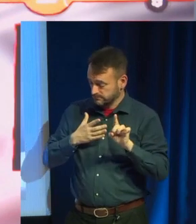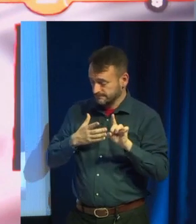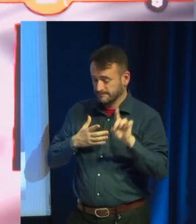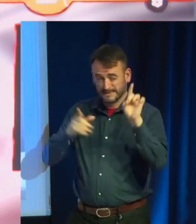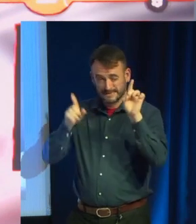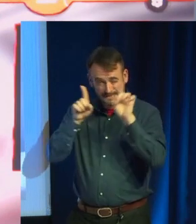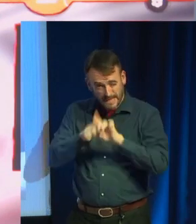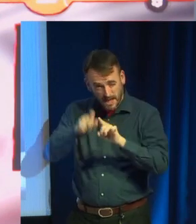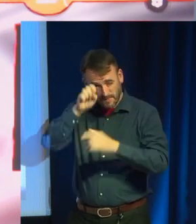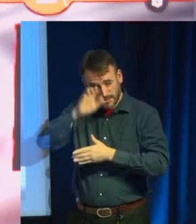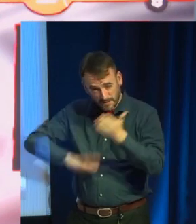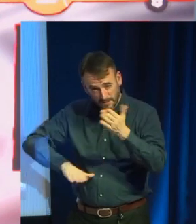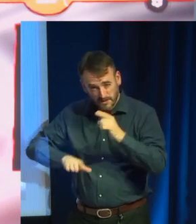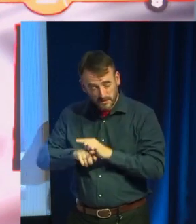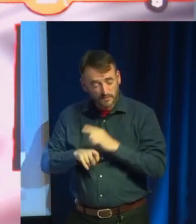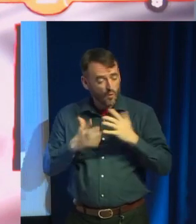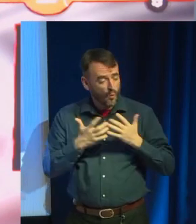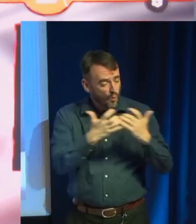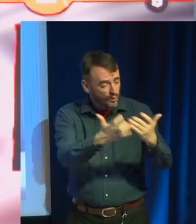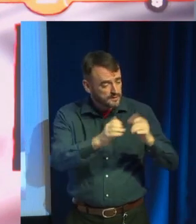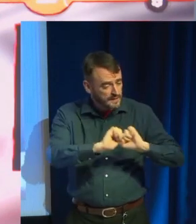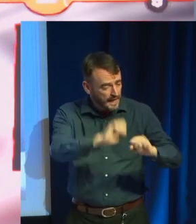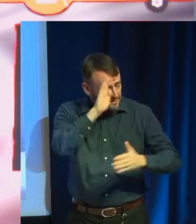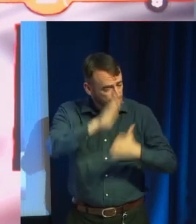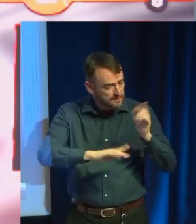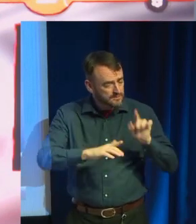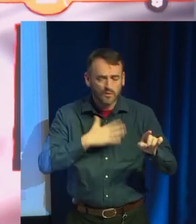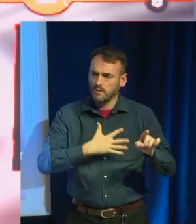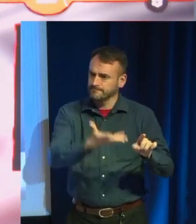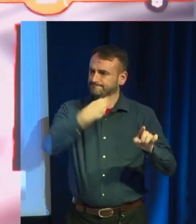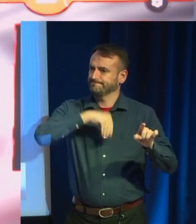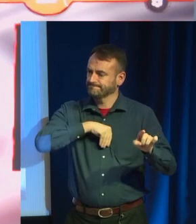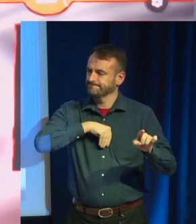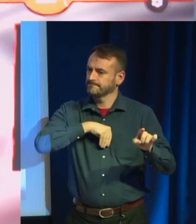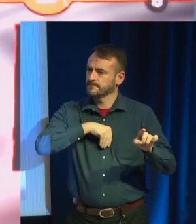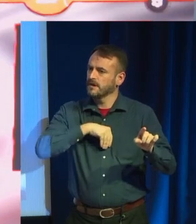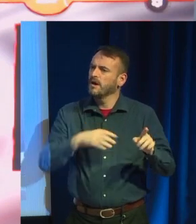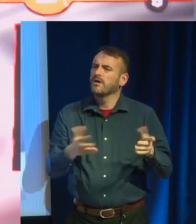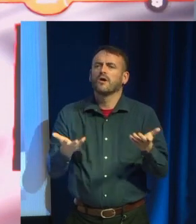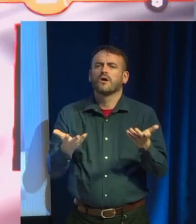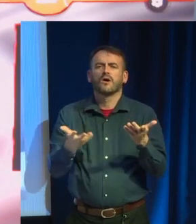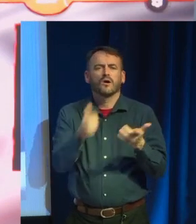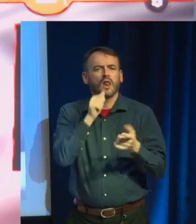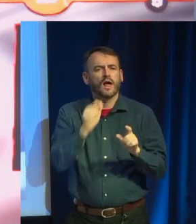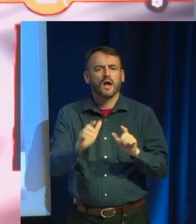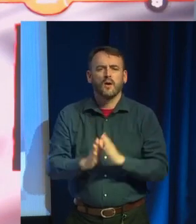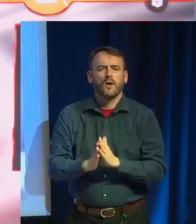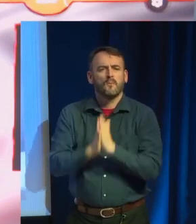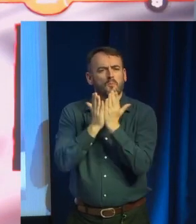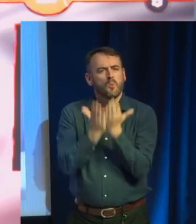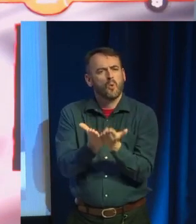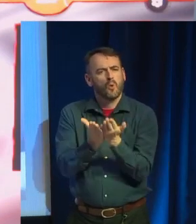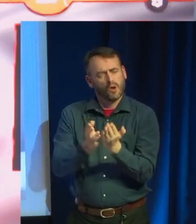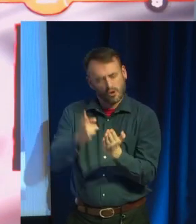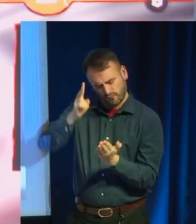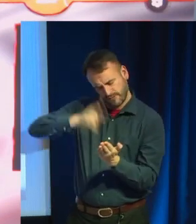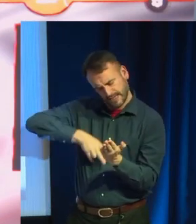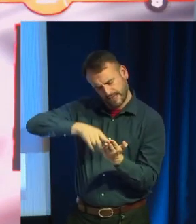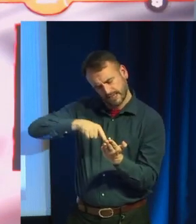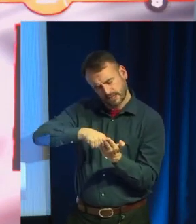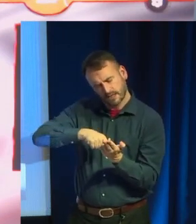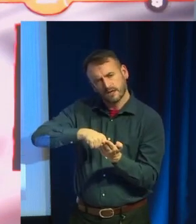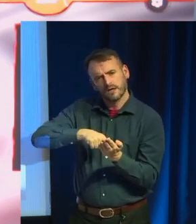players would be experiencing. Because it's just like reading a book. When you read a book the first time, unless there's like